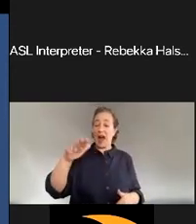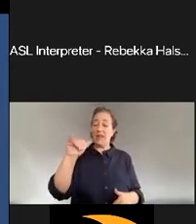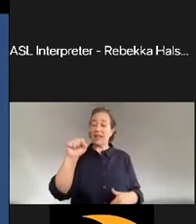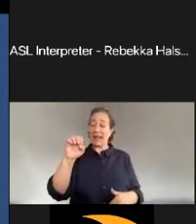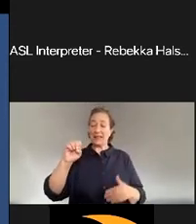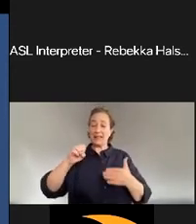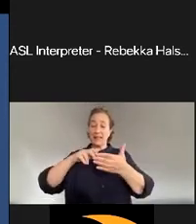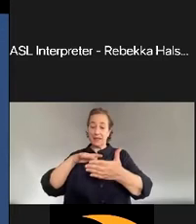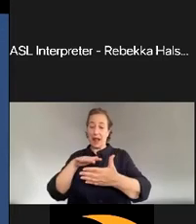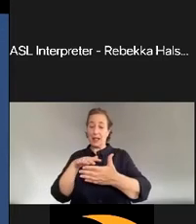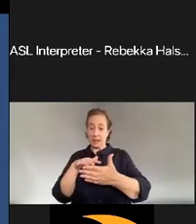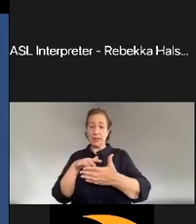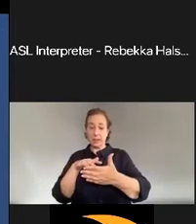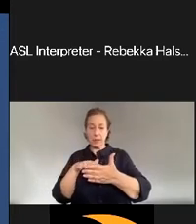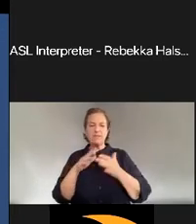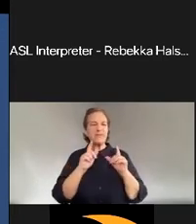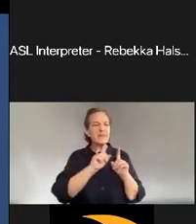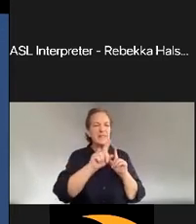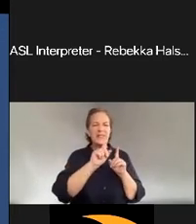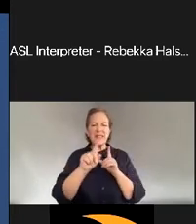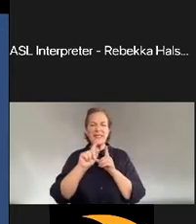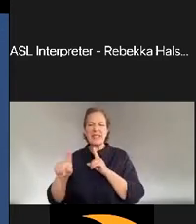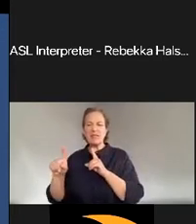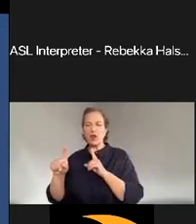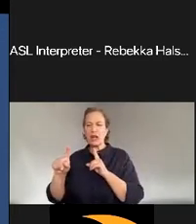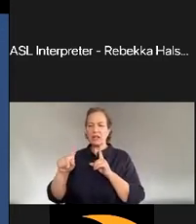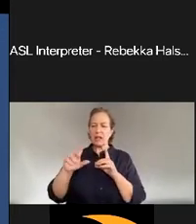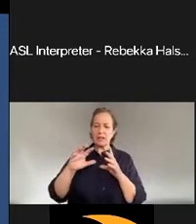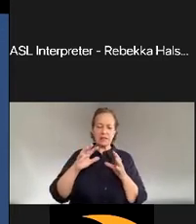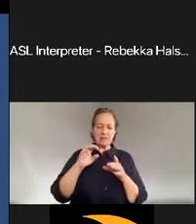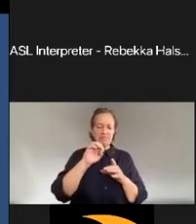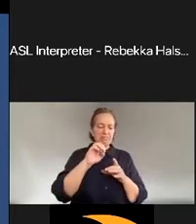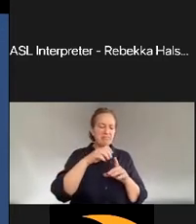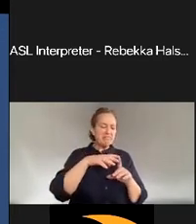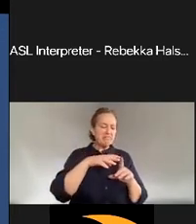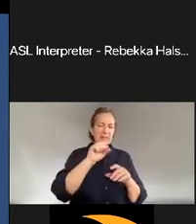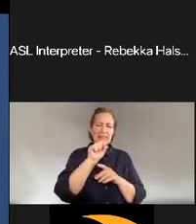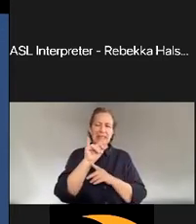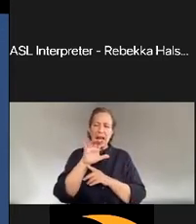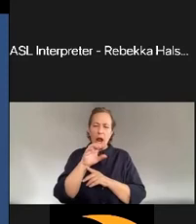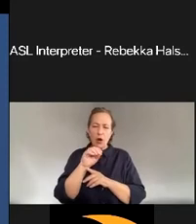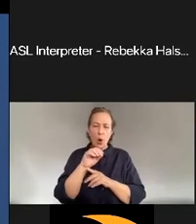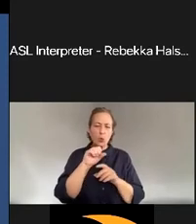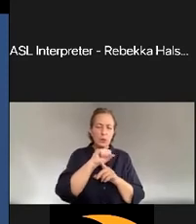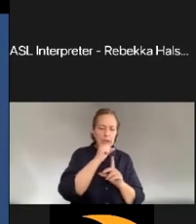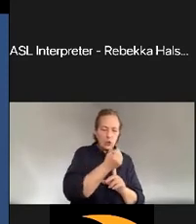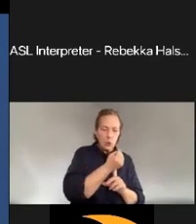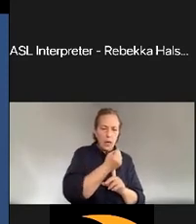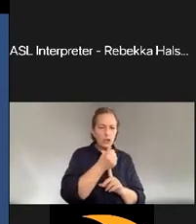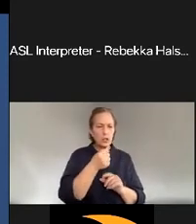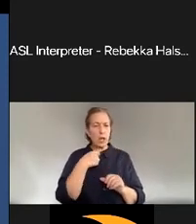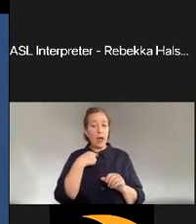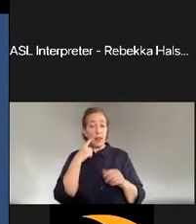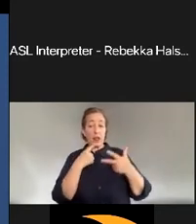present some different scenarios that your patients or clients may be experiencing. I think 3 of the 5 directly